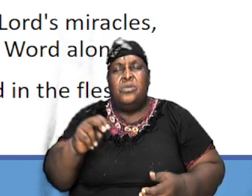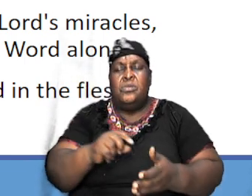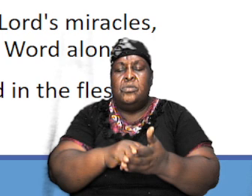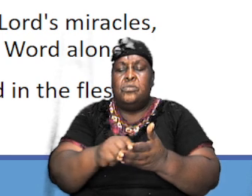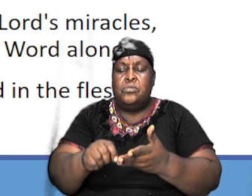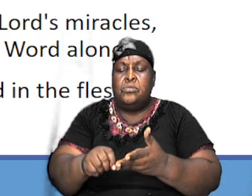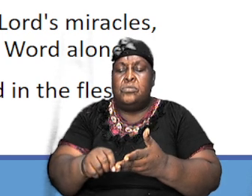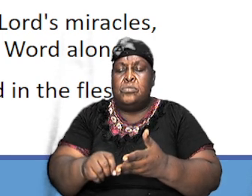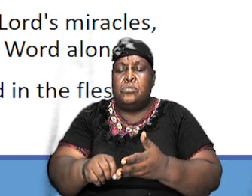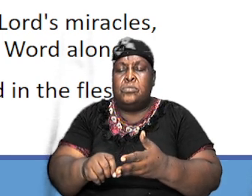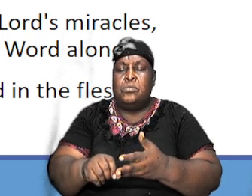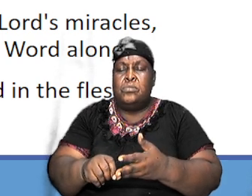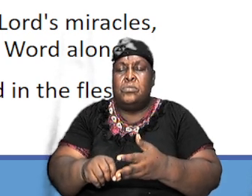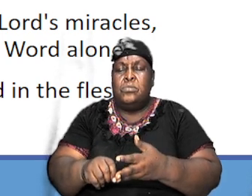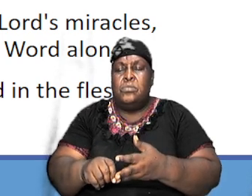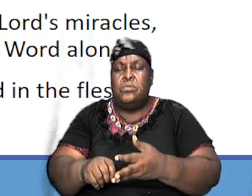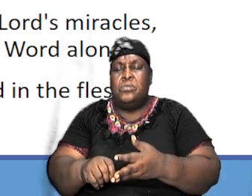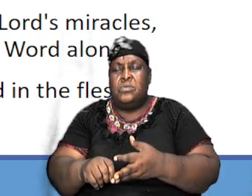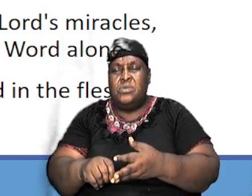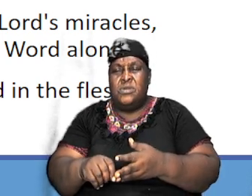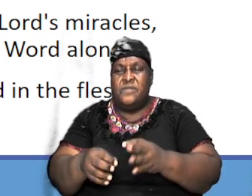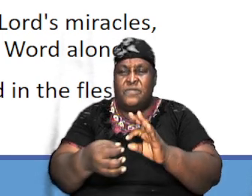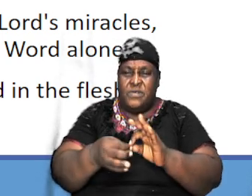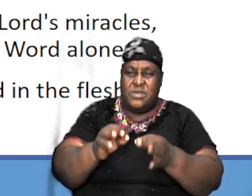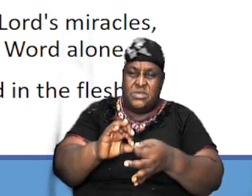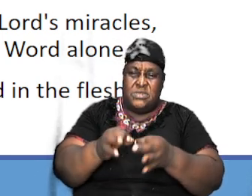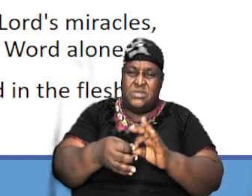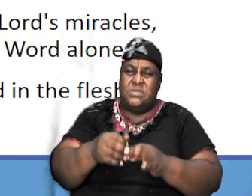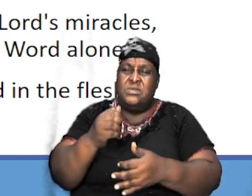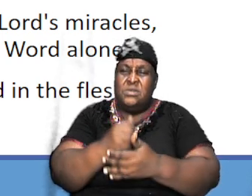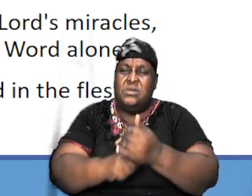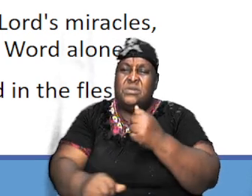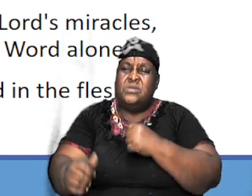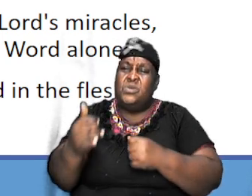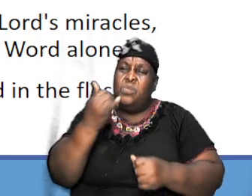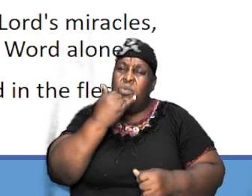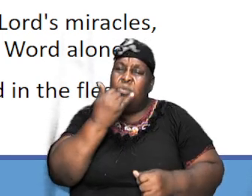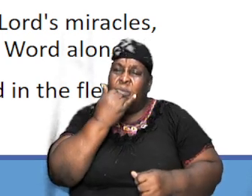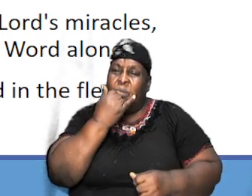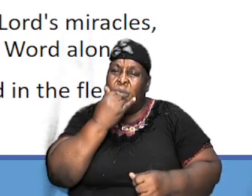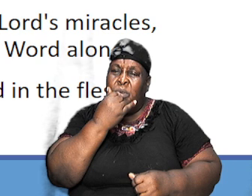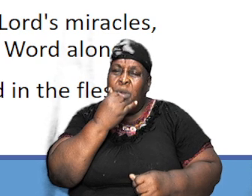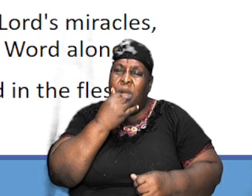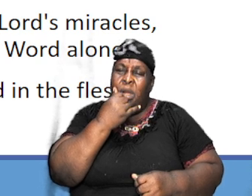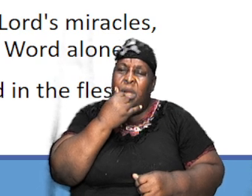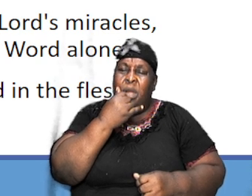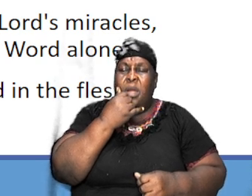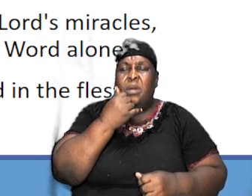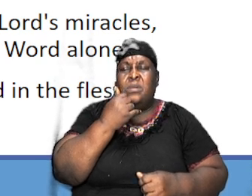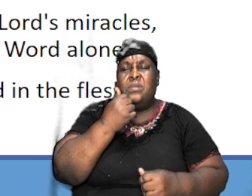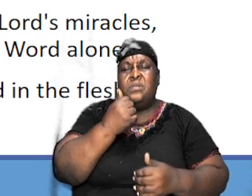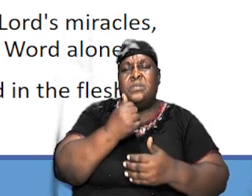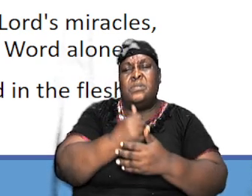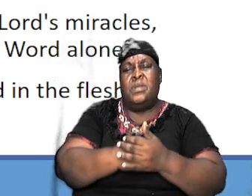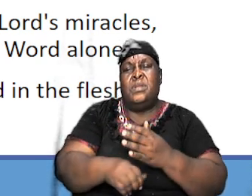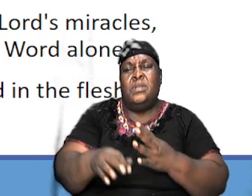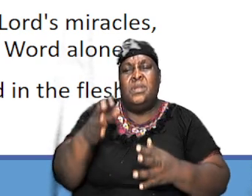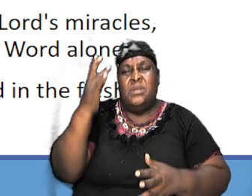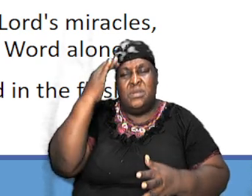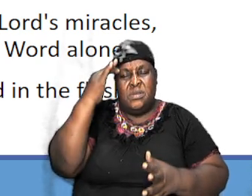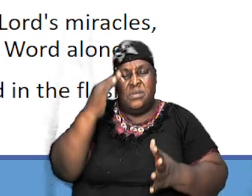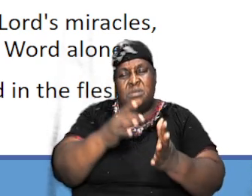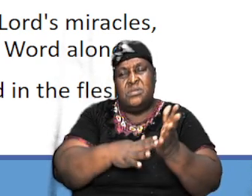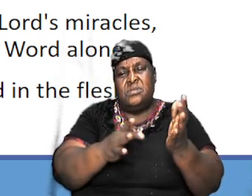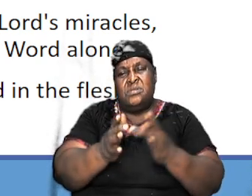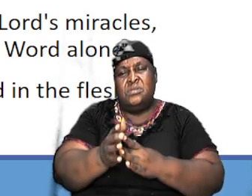address certain concerns or certain errors that was floating around the place concerning Jesus'